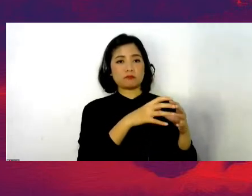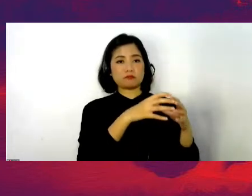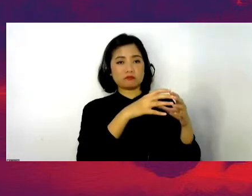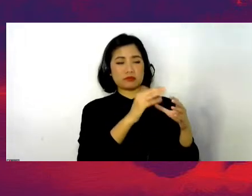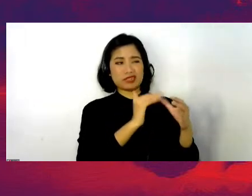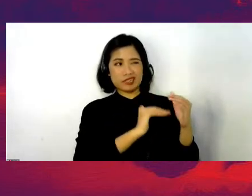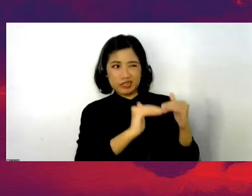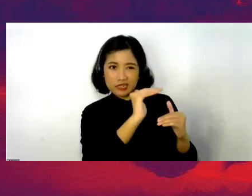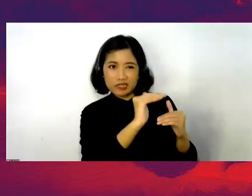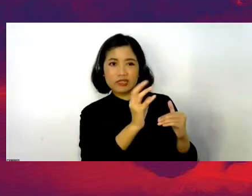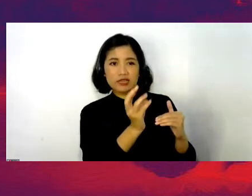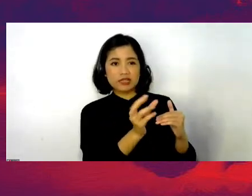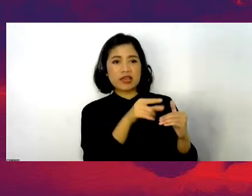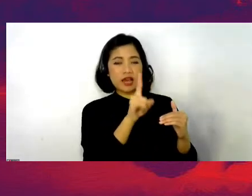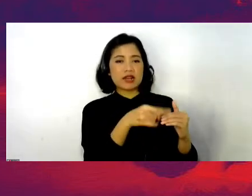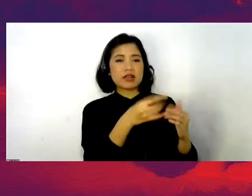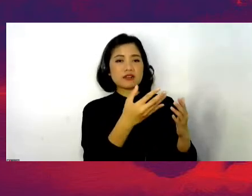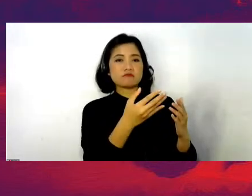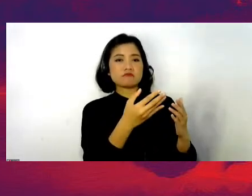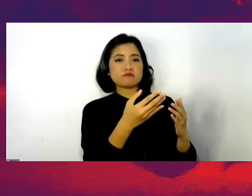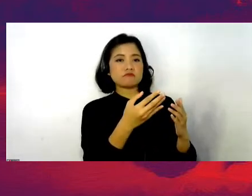less what do you call that?